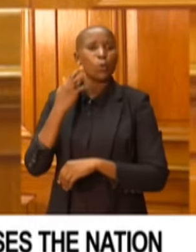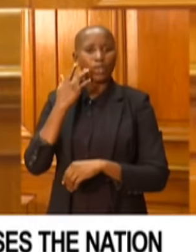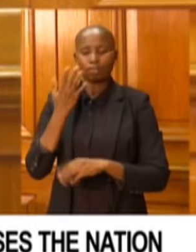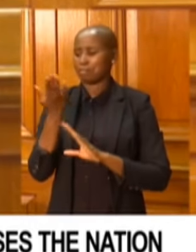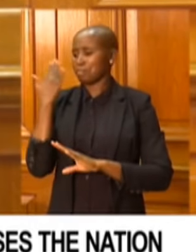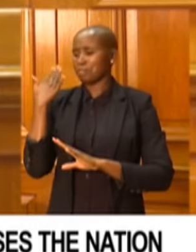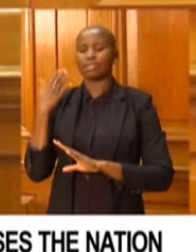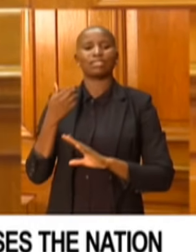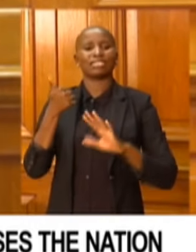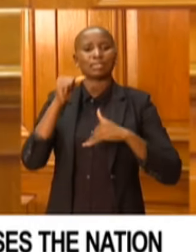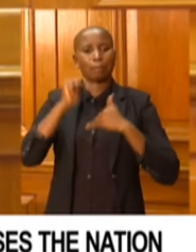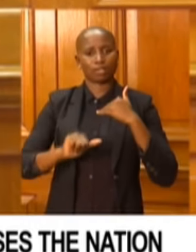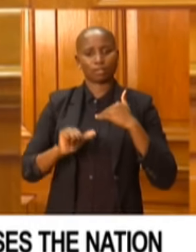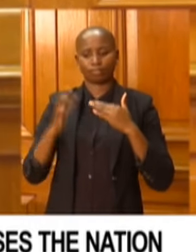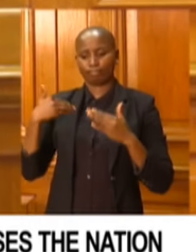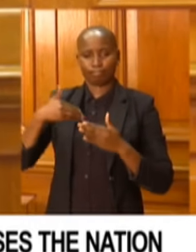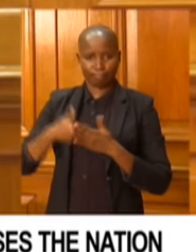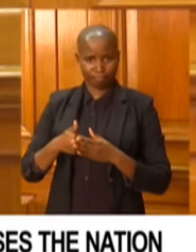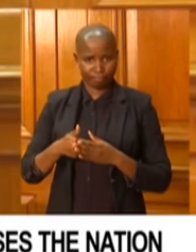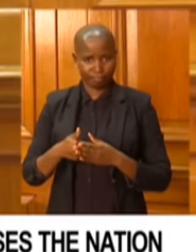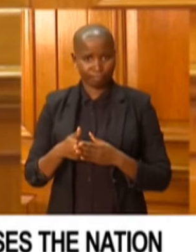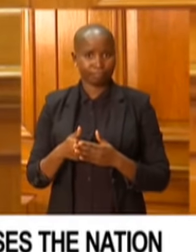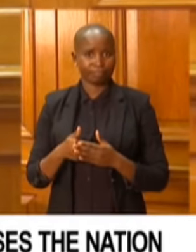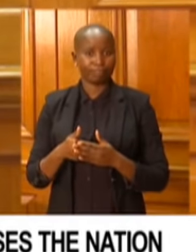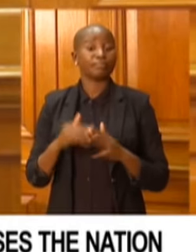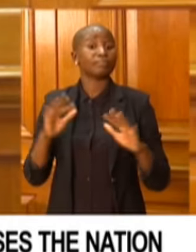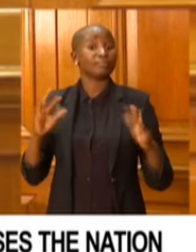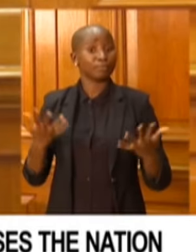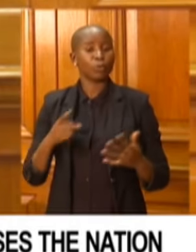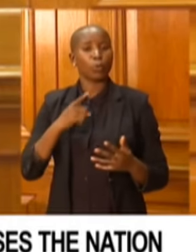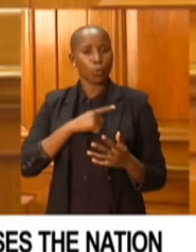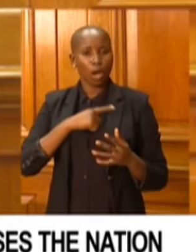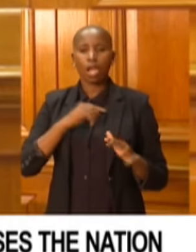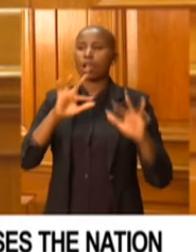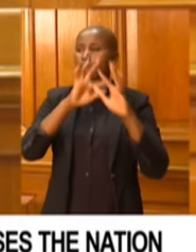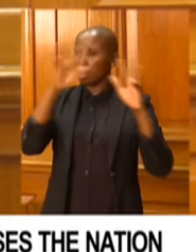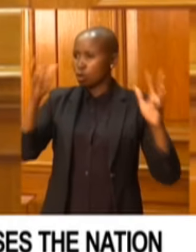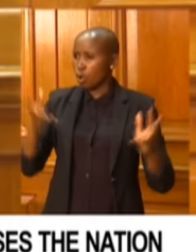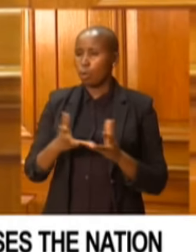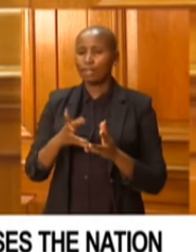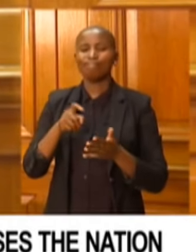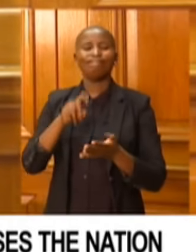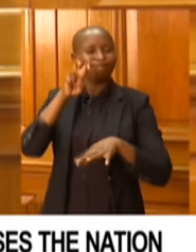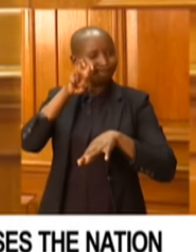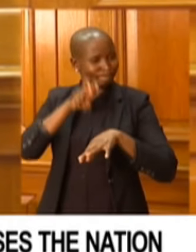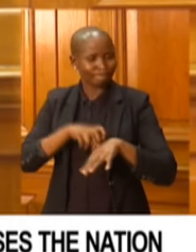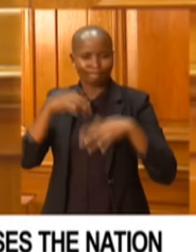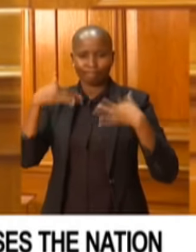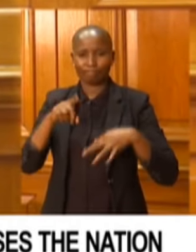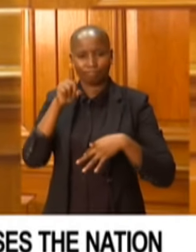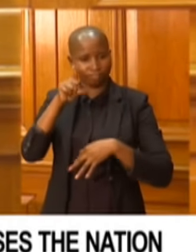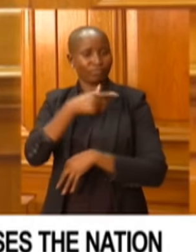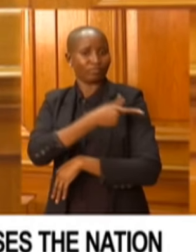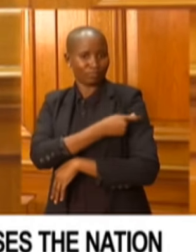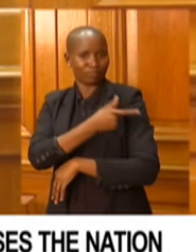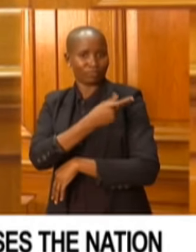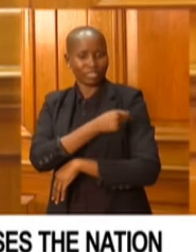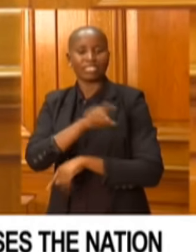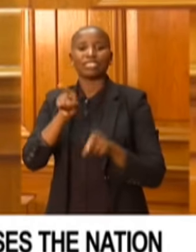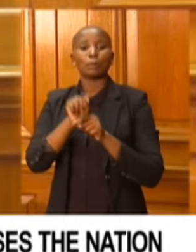6 months. Given the massive global demand for vaccines and the vastly greater